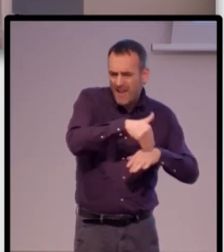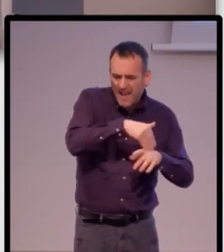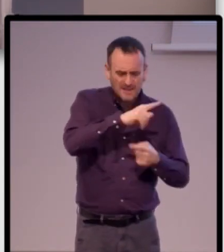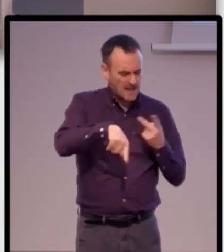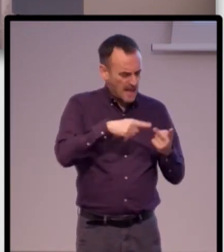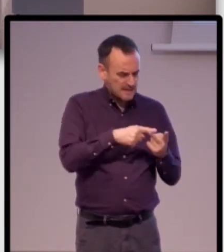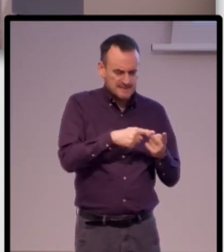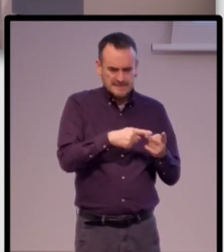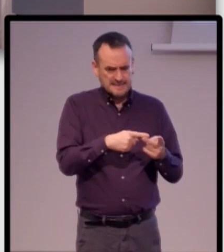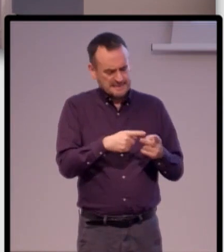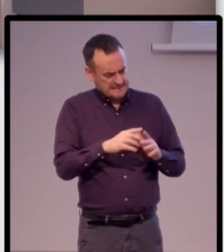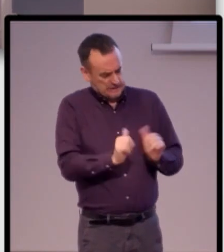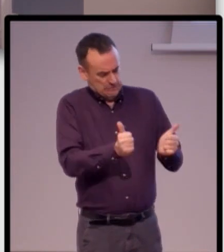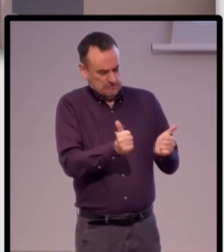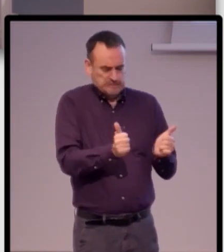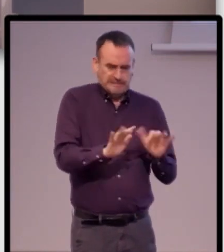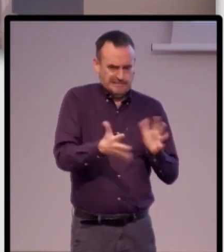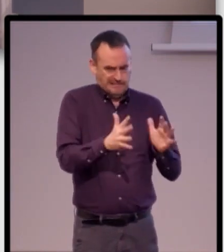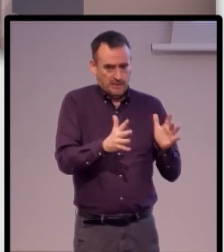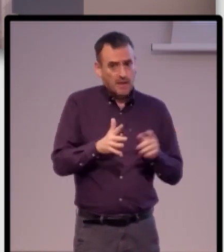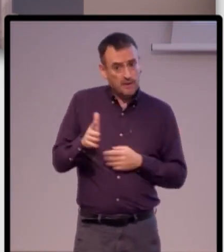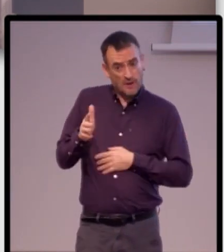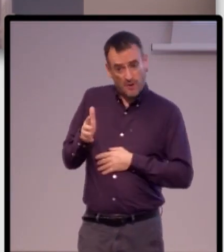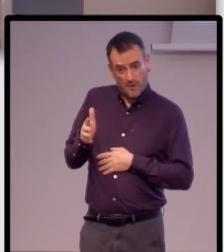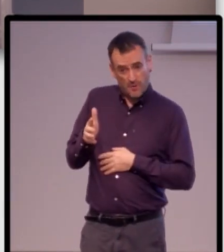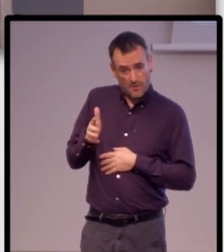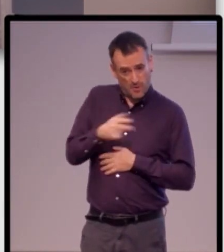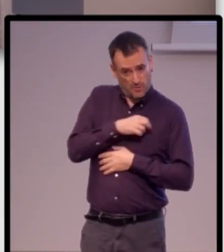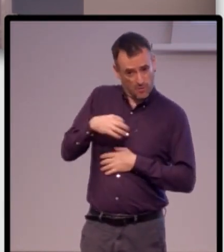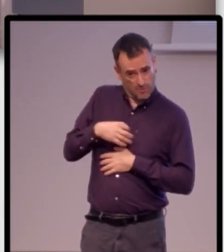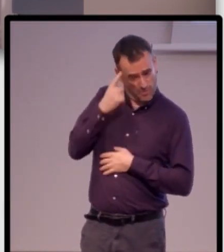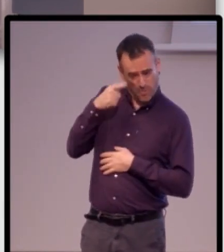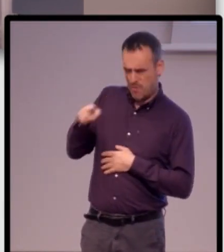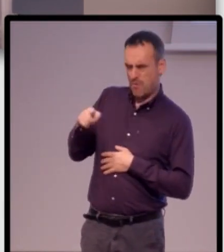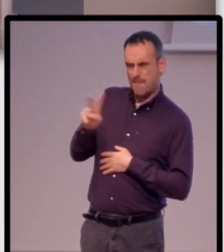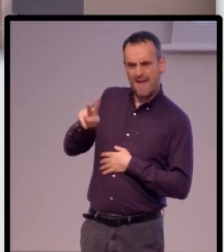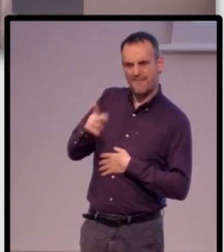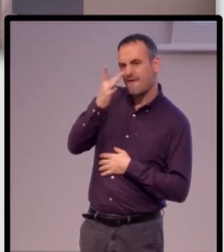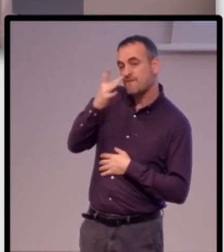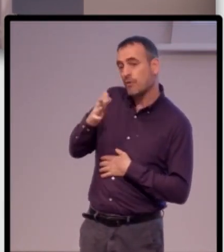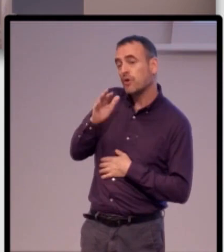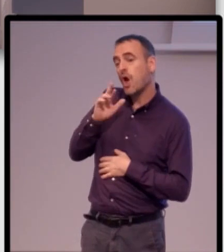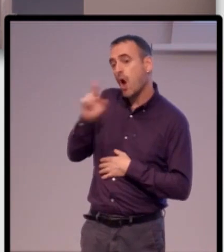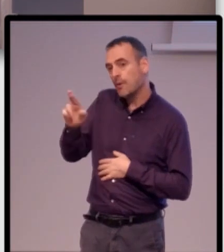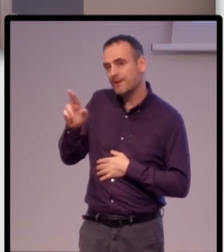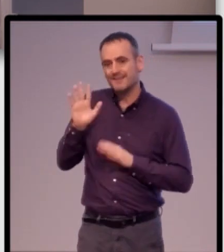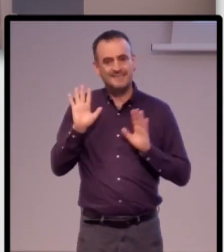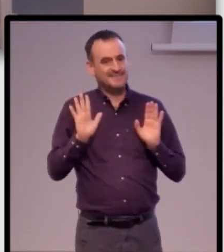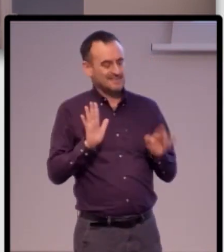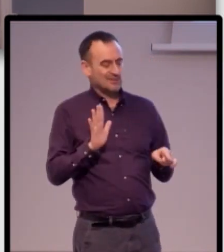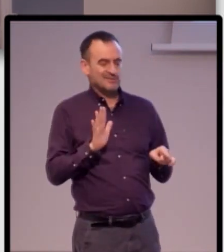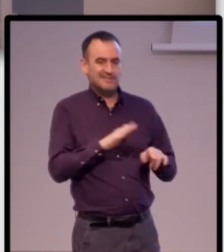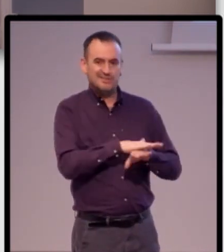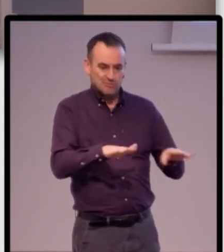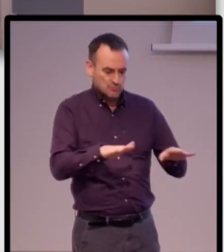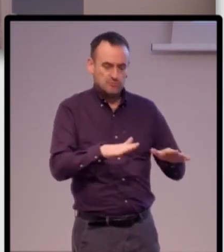Paediatricians felt that it gave parents false hope, and that even if you could get these children into remission, they inevitably relapsed. So treatment was